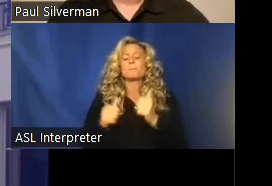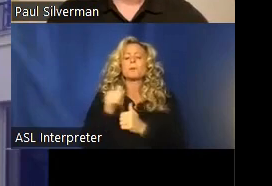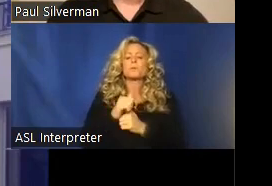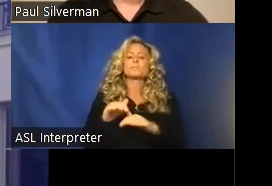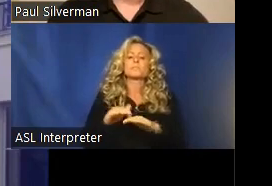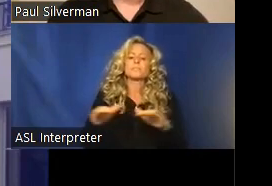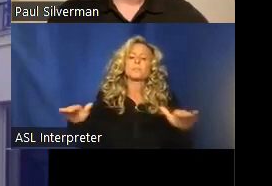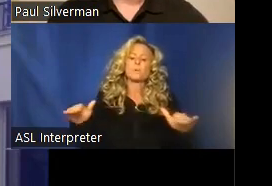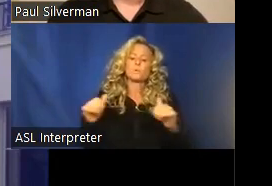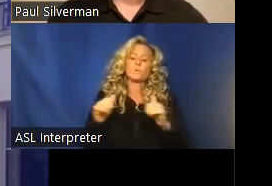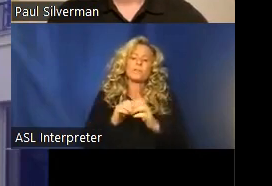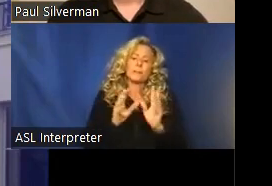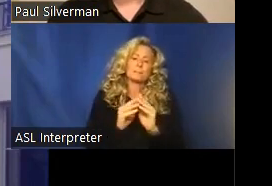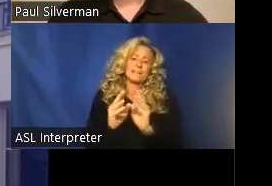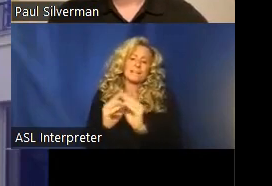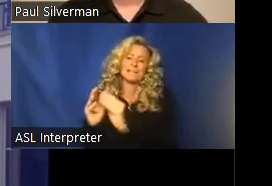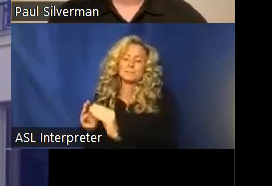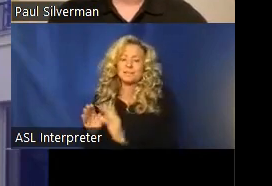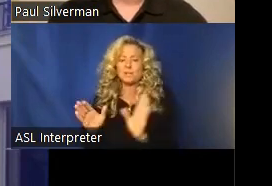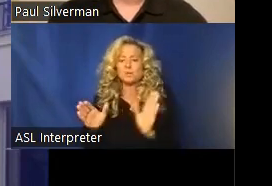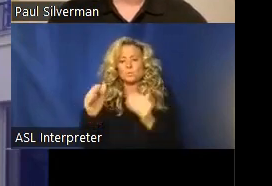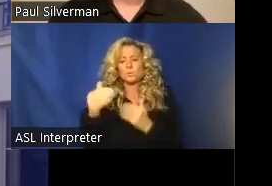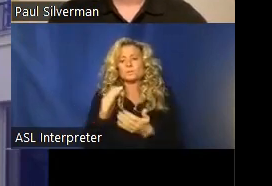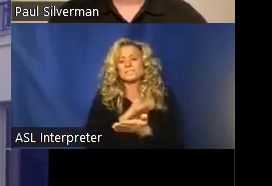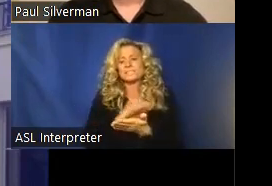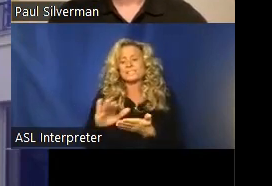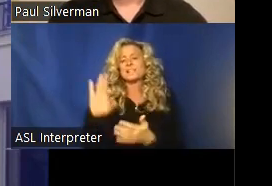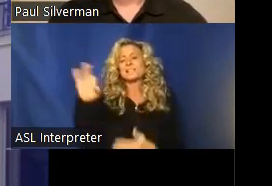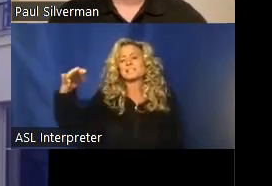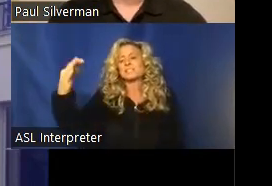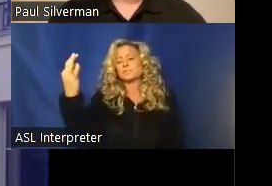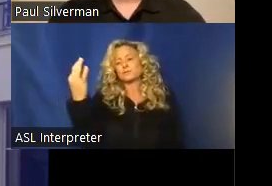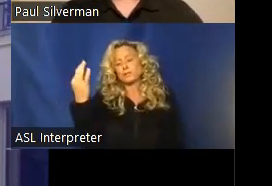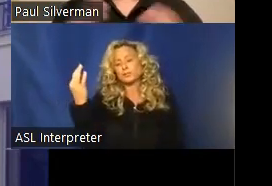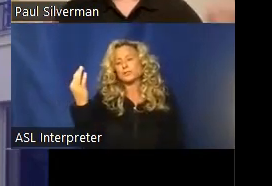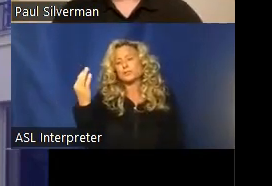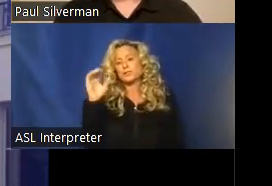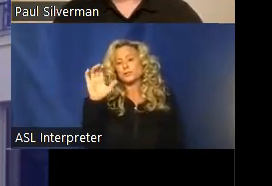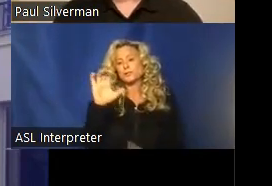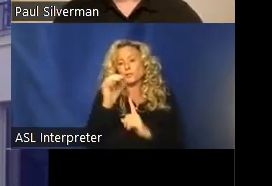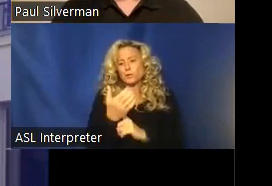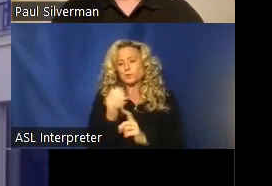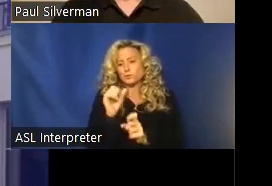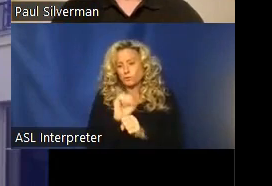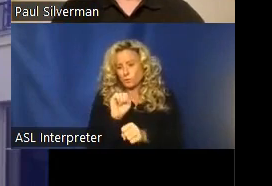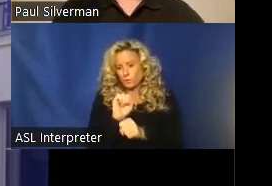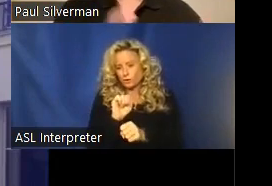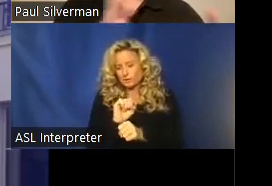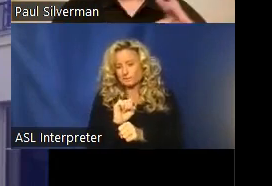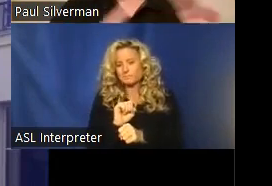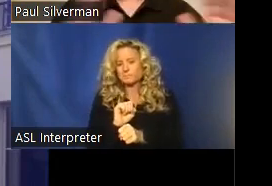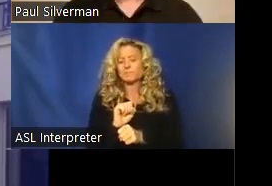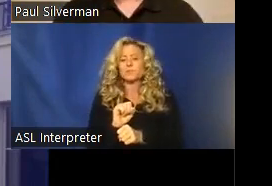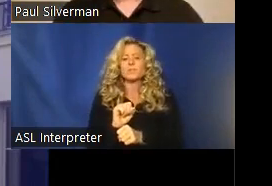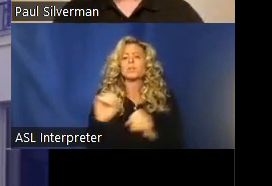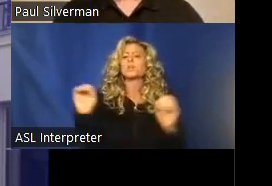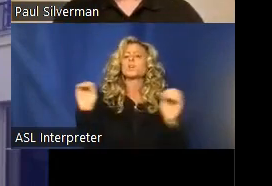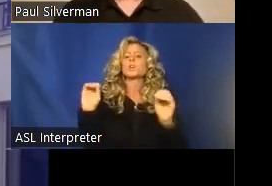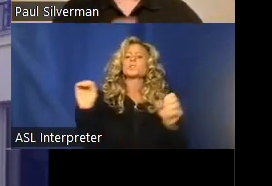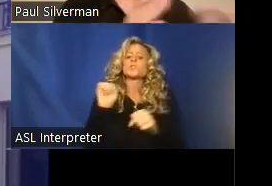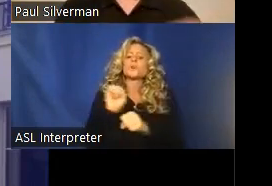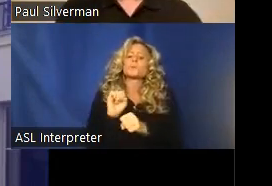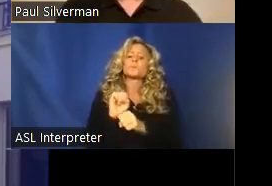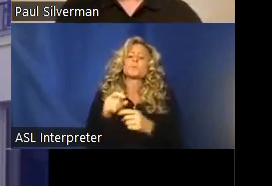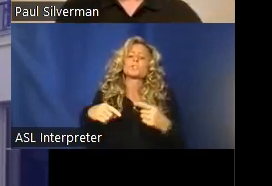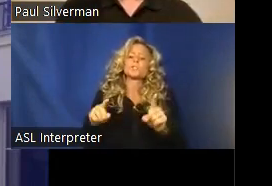So it's nice because French culture. This is something I didn't know. French work culture is nobody works during